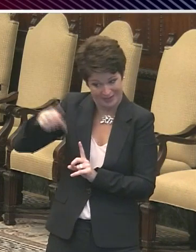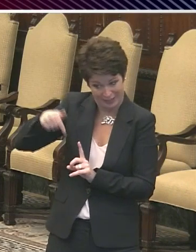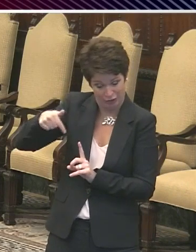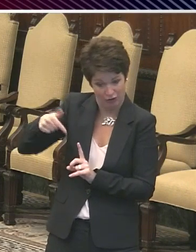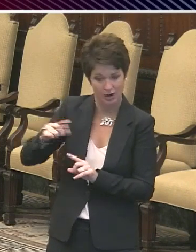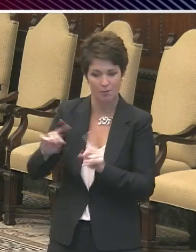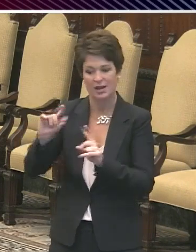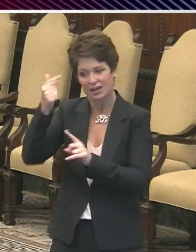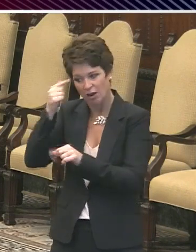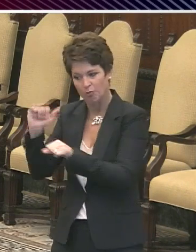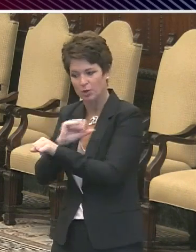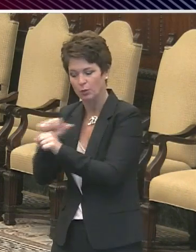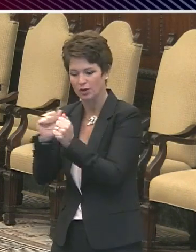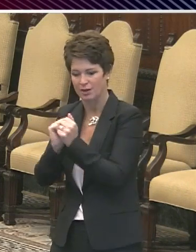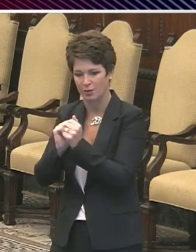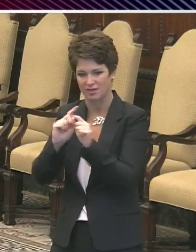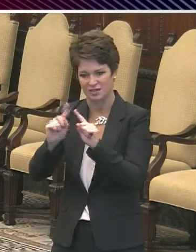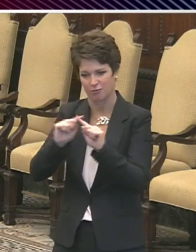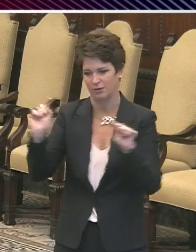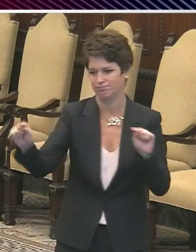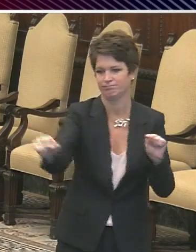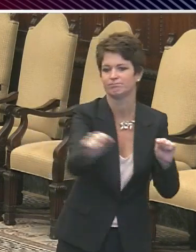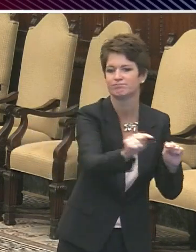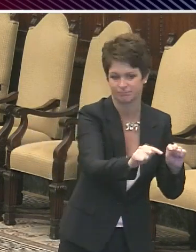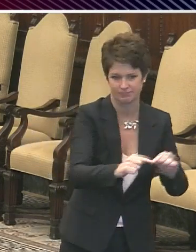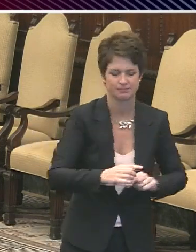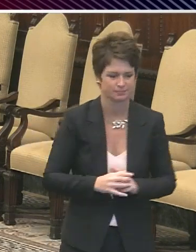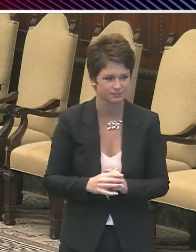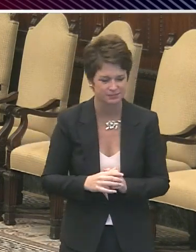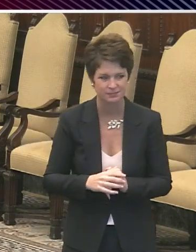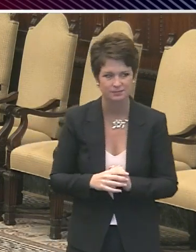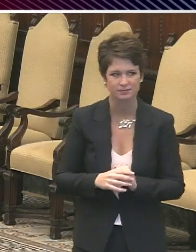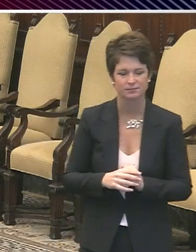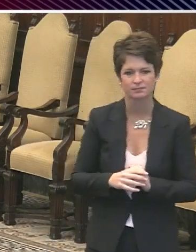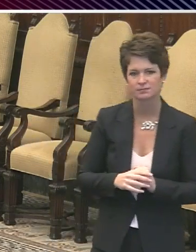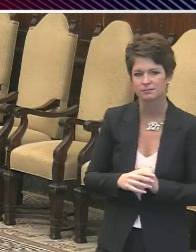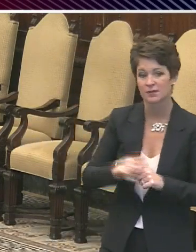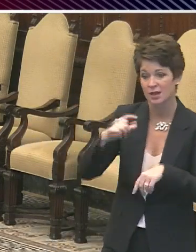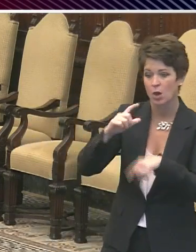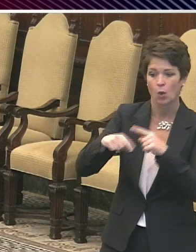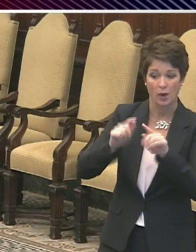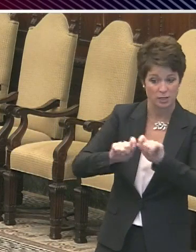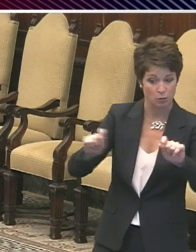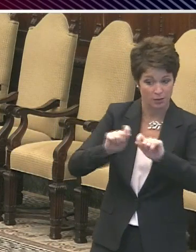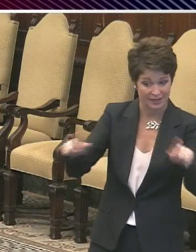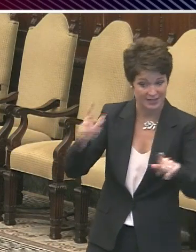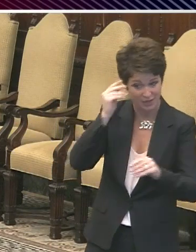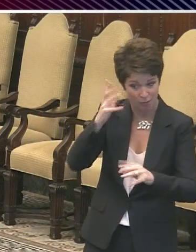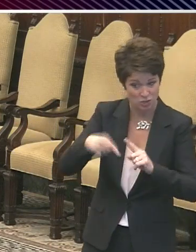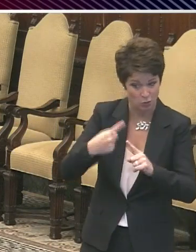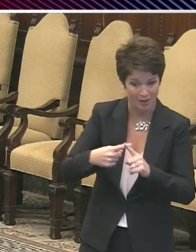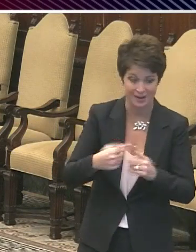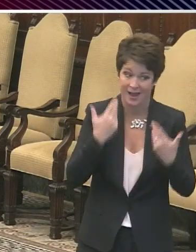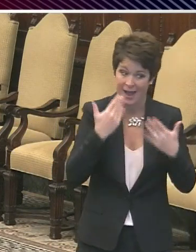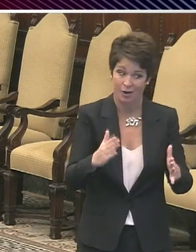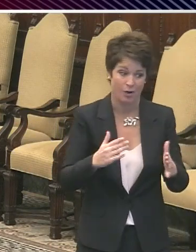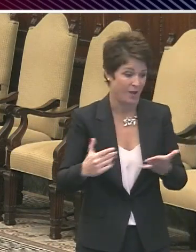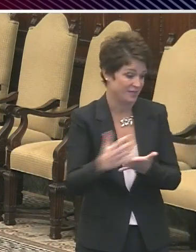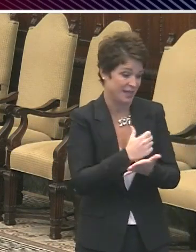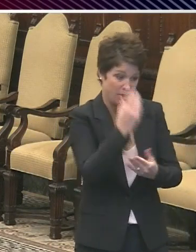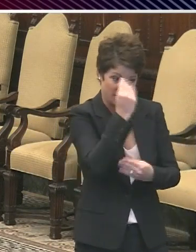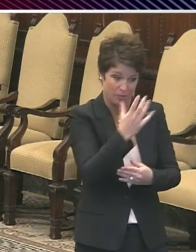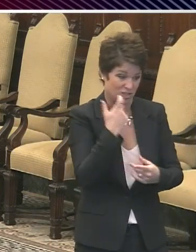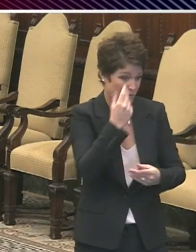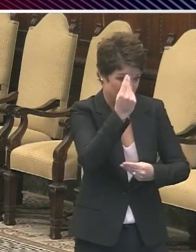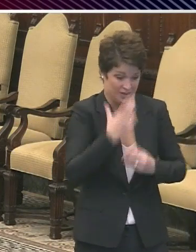Government working with academics. Okay. And do you have a timeline on releasing that? I don't. I just got a peek at it this